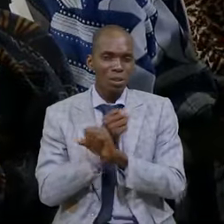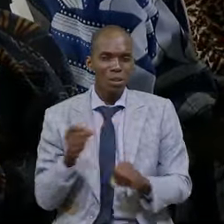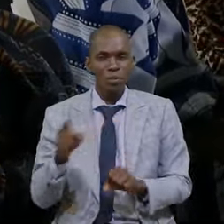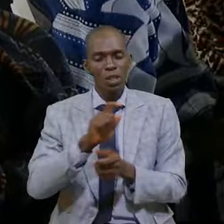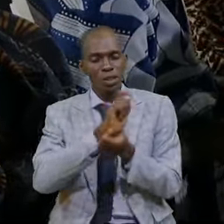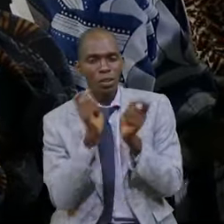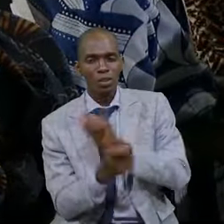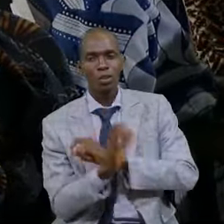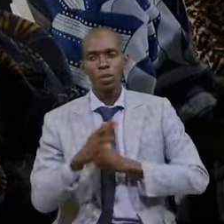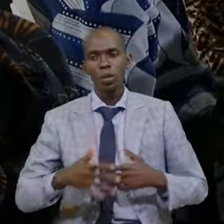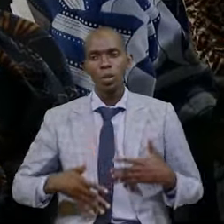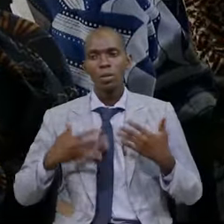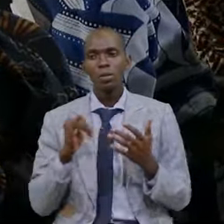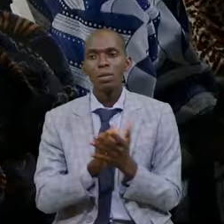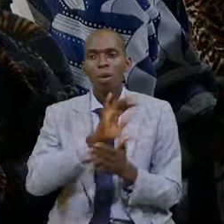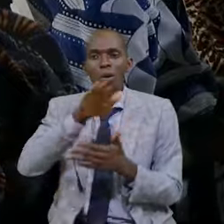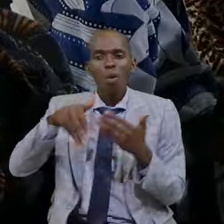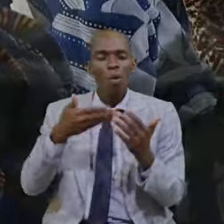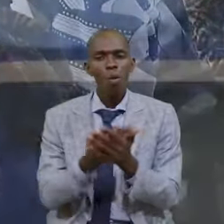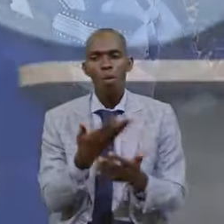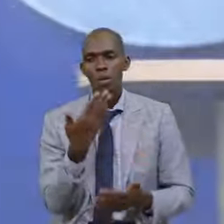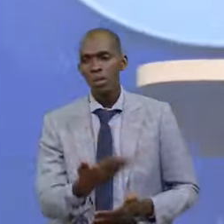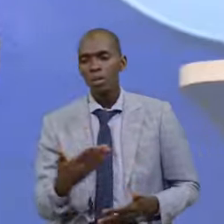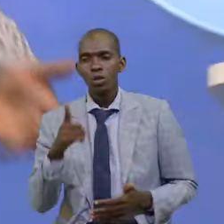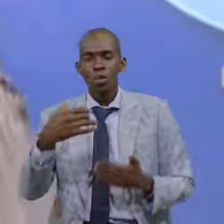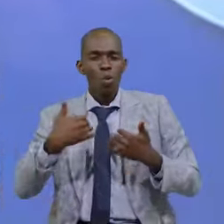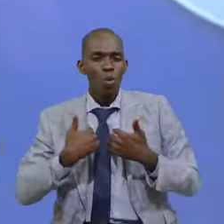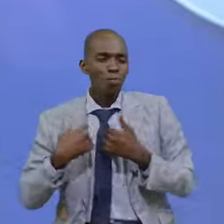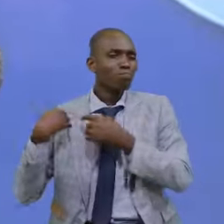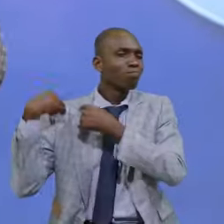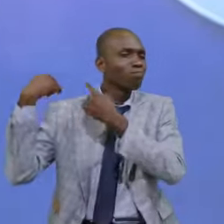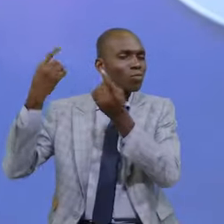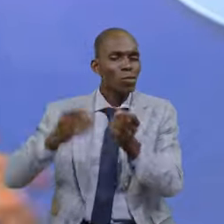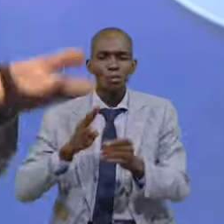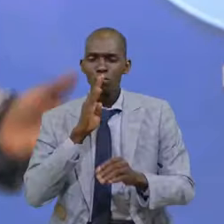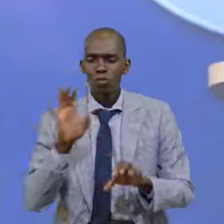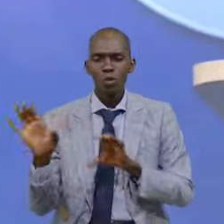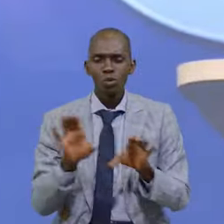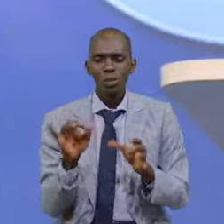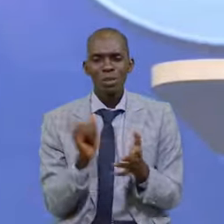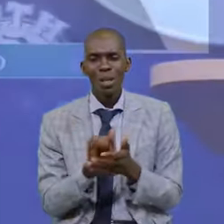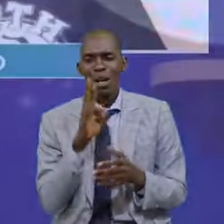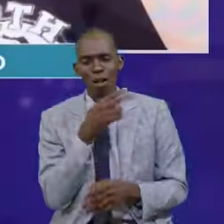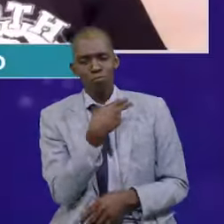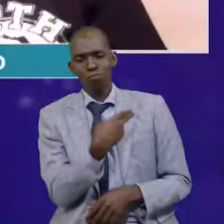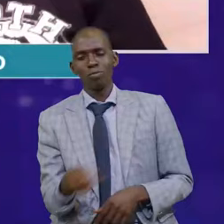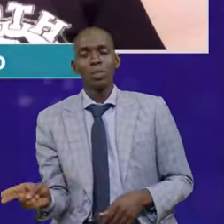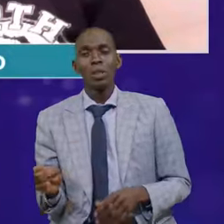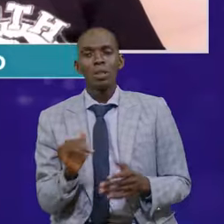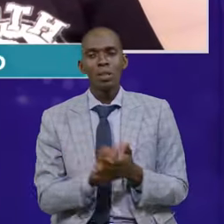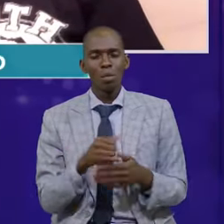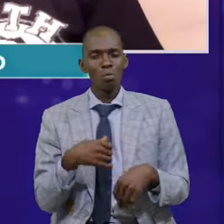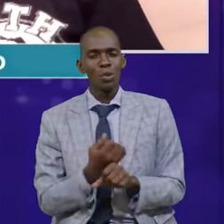That all the things you've been doing that are valueless and worthless and will make you valueless and